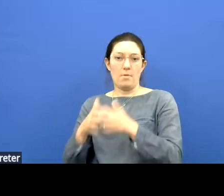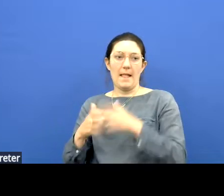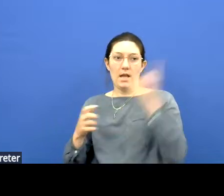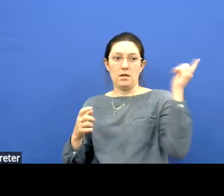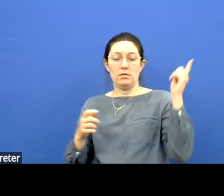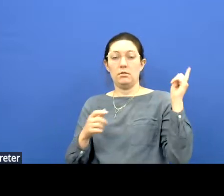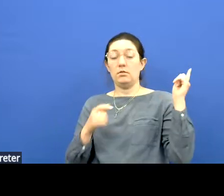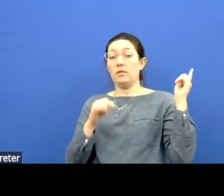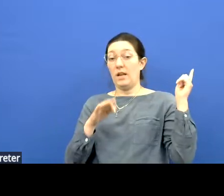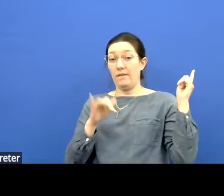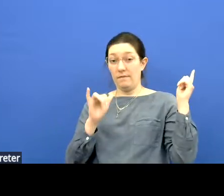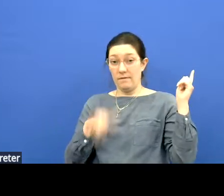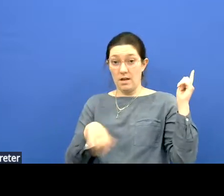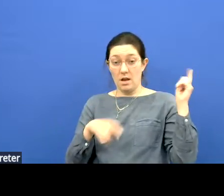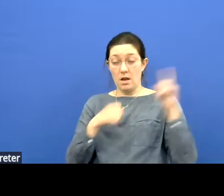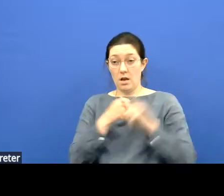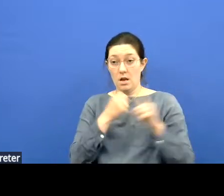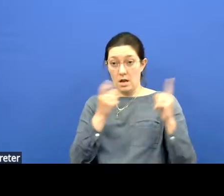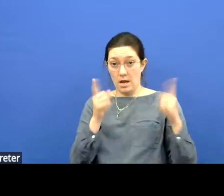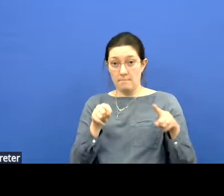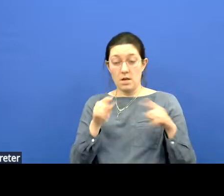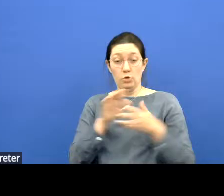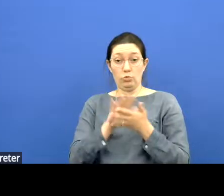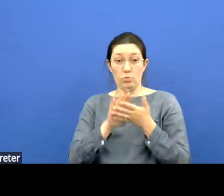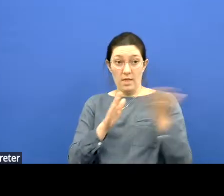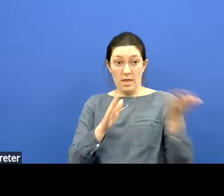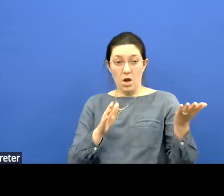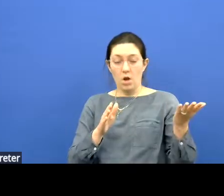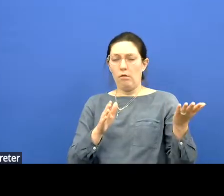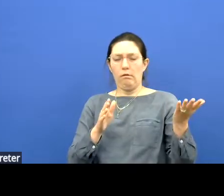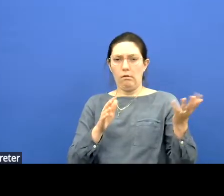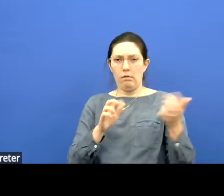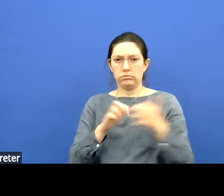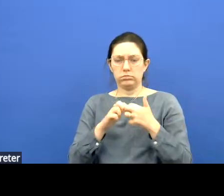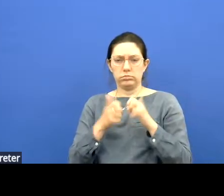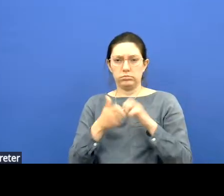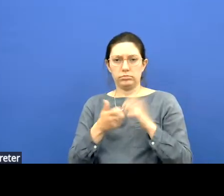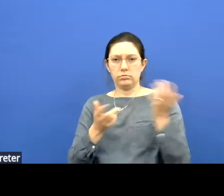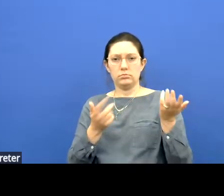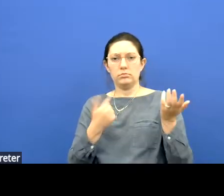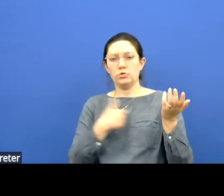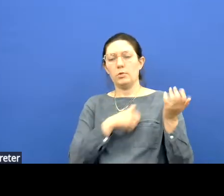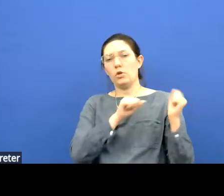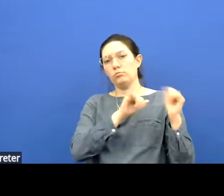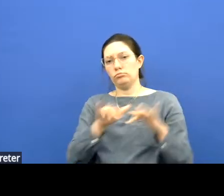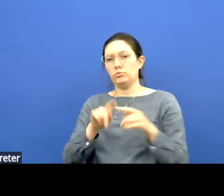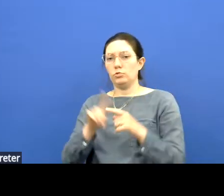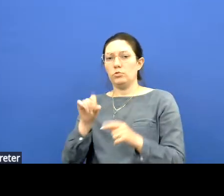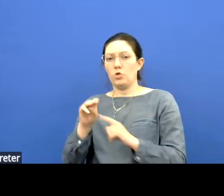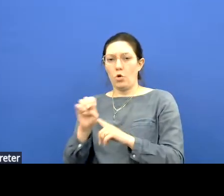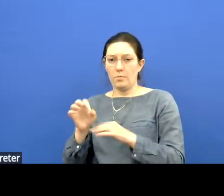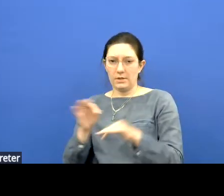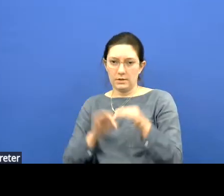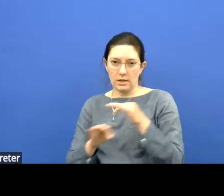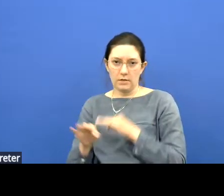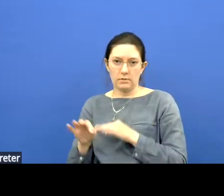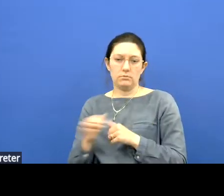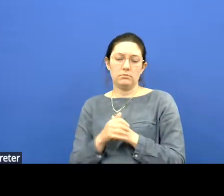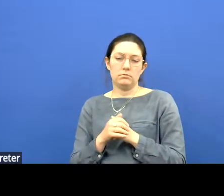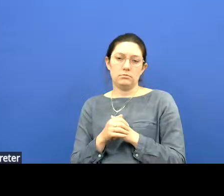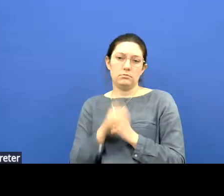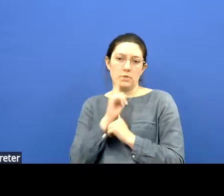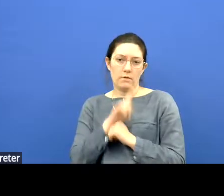in session. We could use the dome instead. It would be an evacuation site and warming center